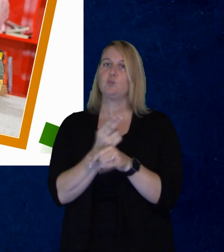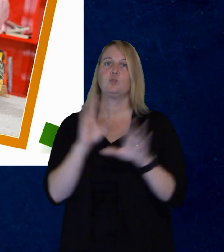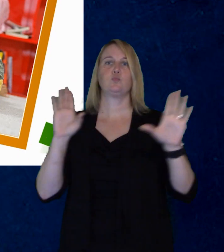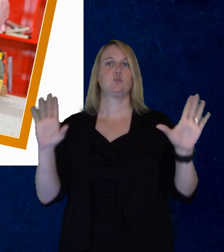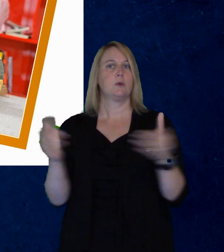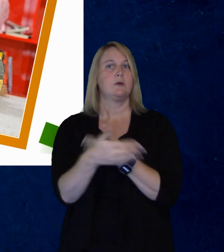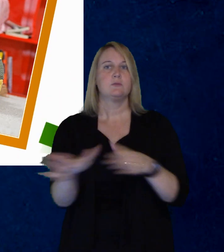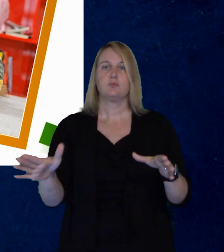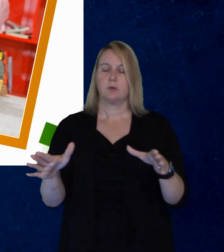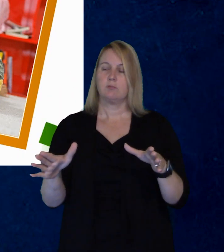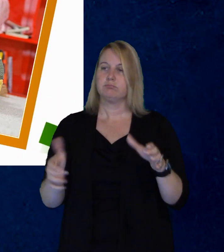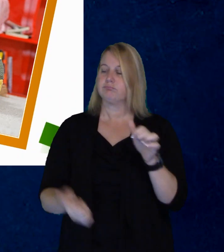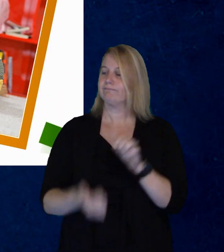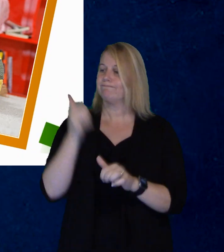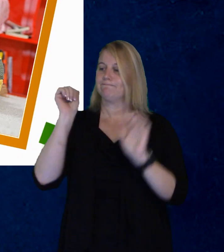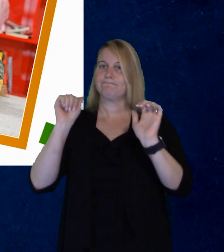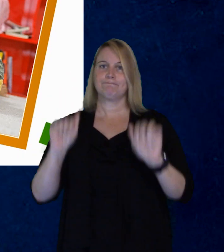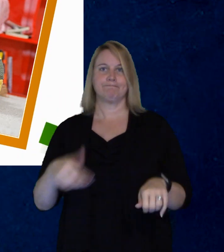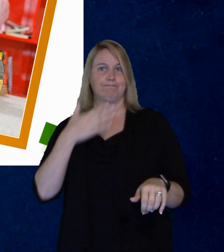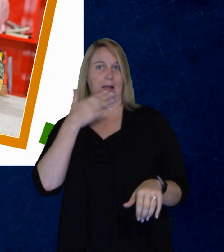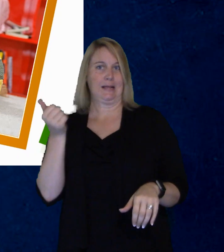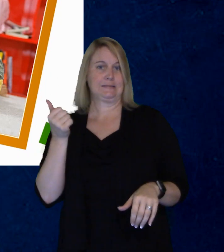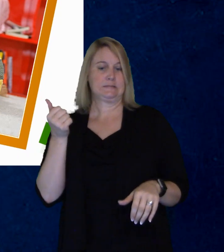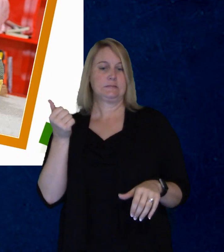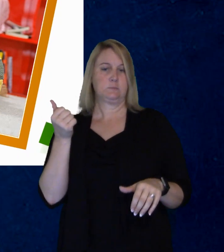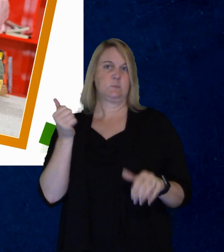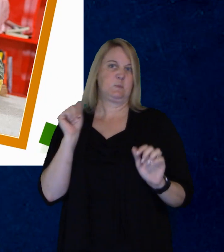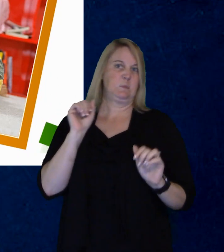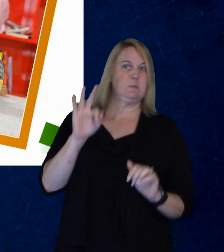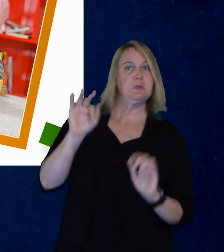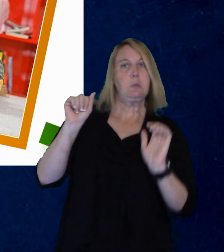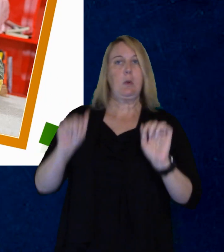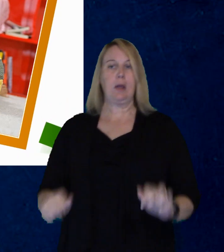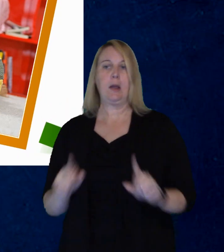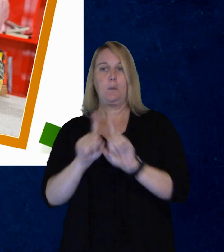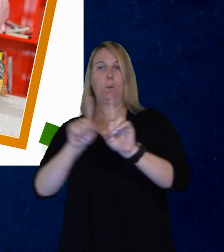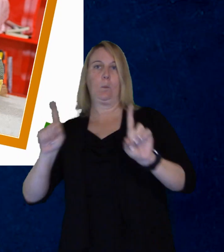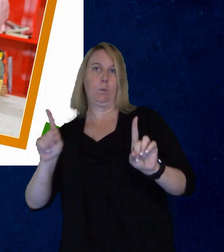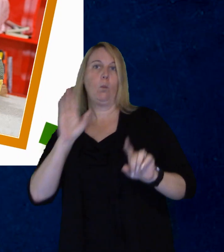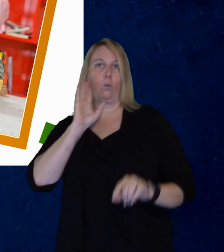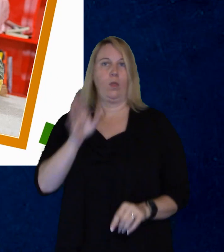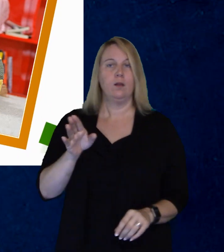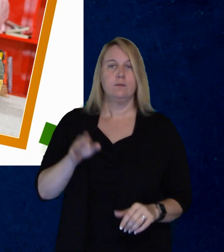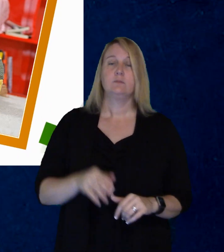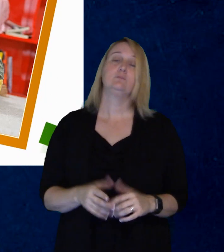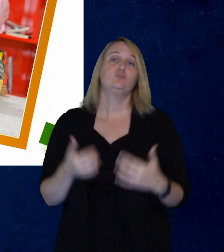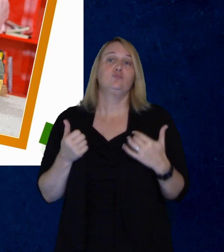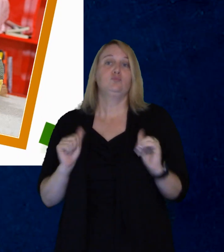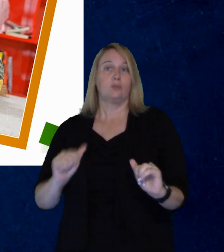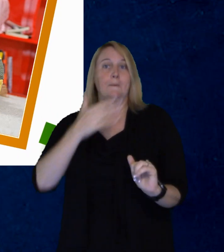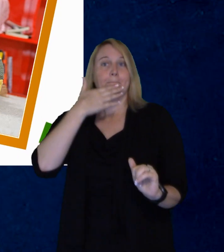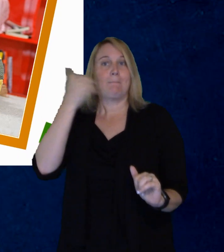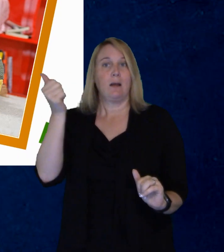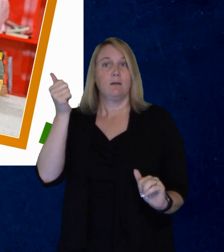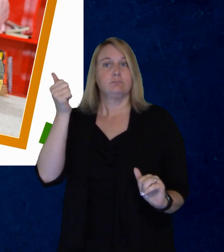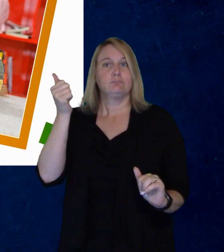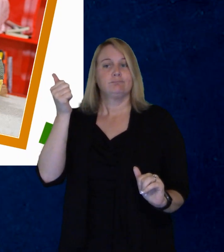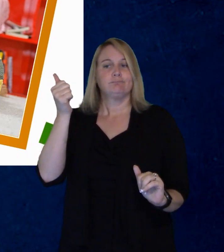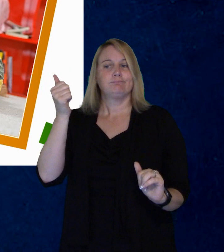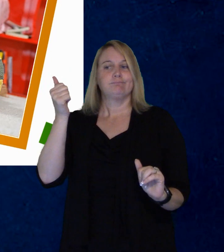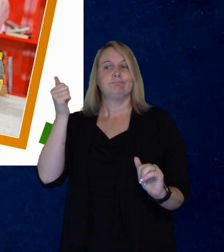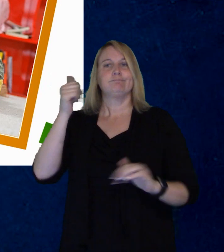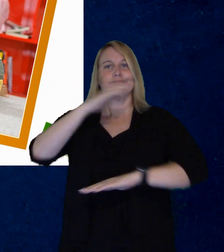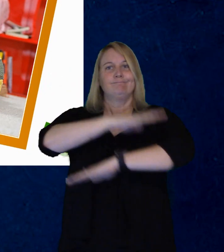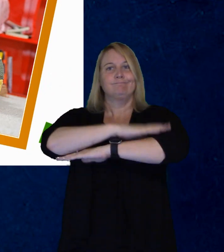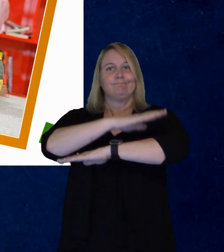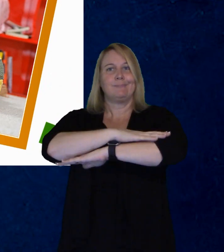classroom to promote distancing when possible. We will also do our very best to face desks the same